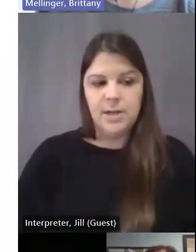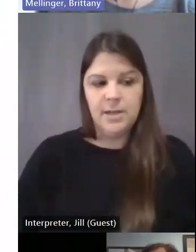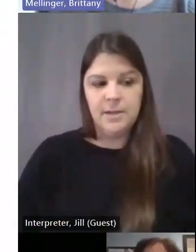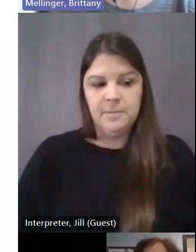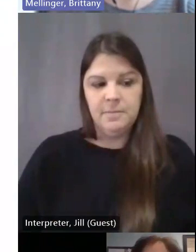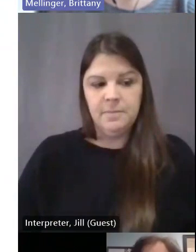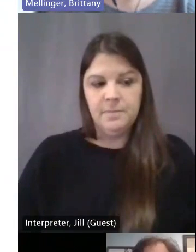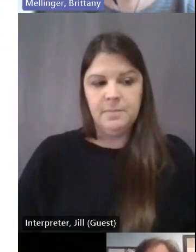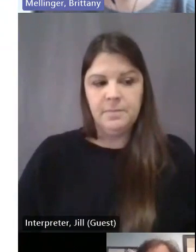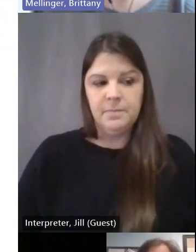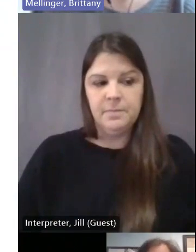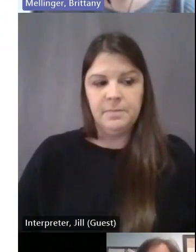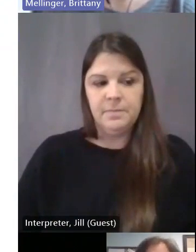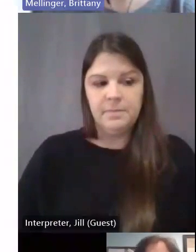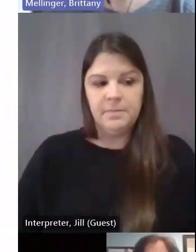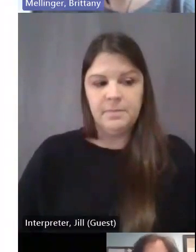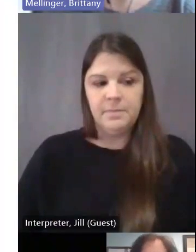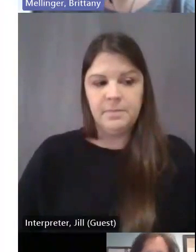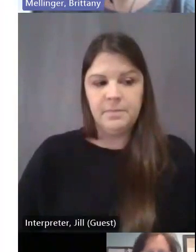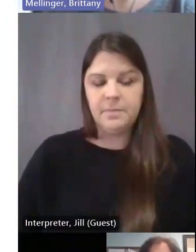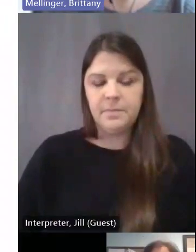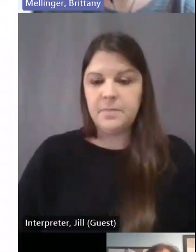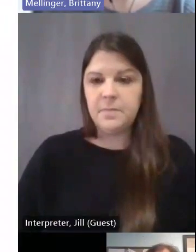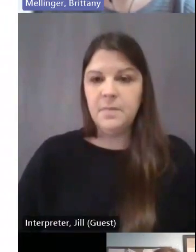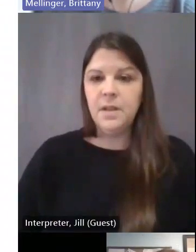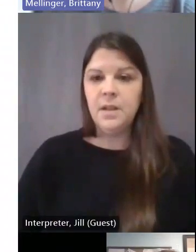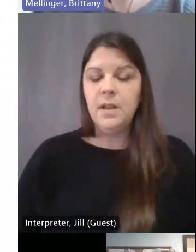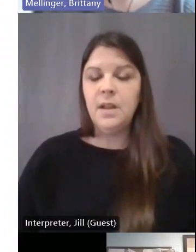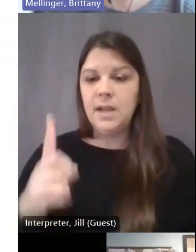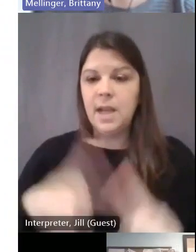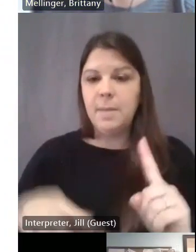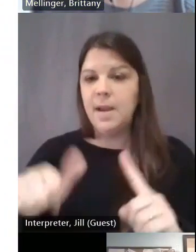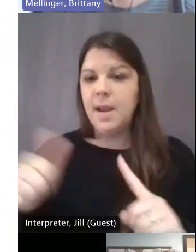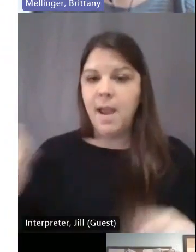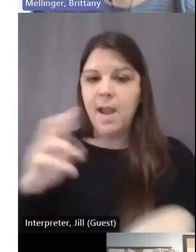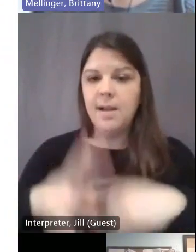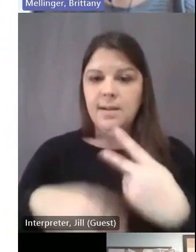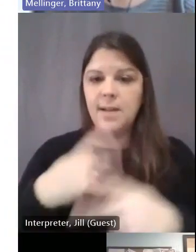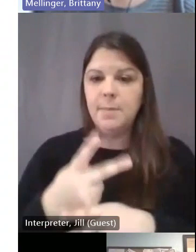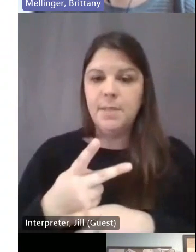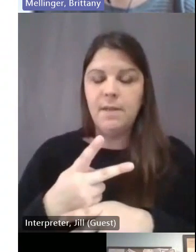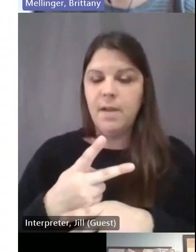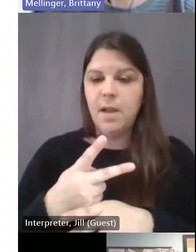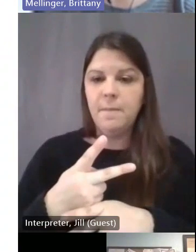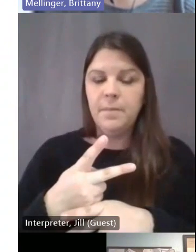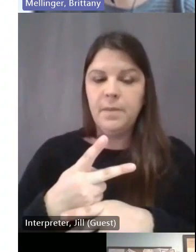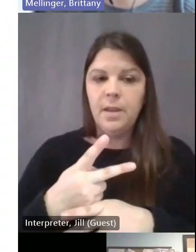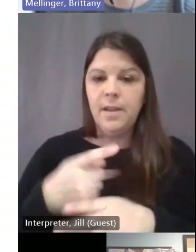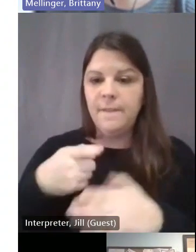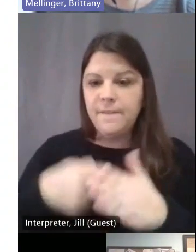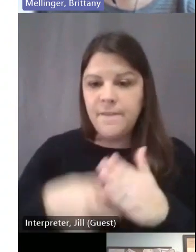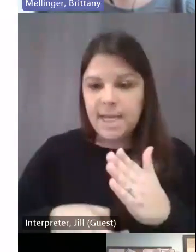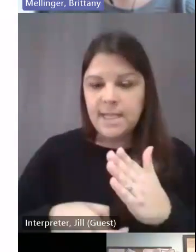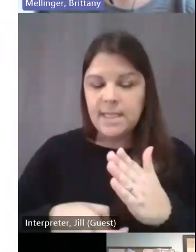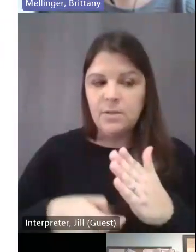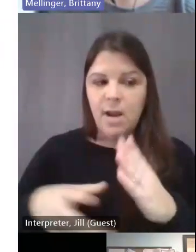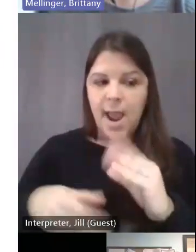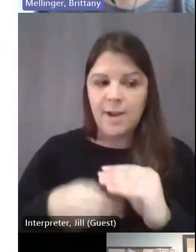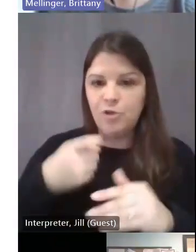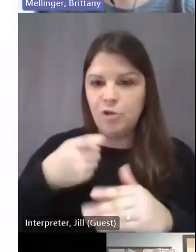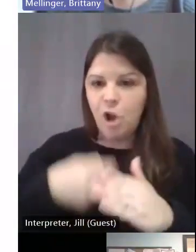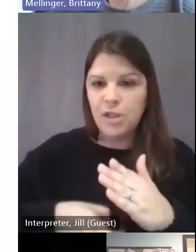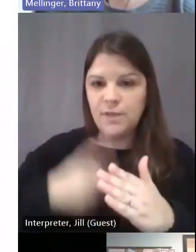with an emotional support animal or service animal, there can't be any types of fees or charges, pet